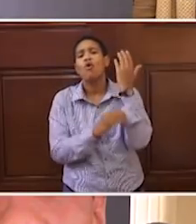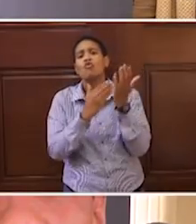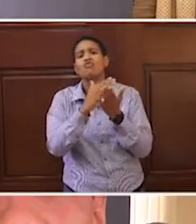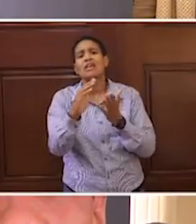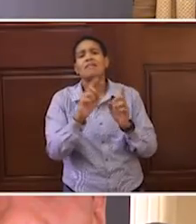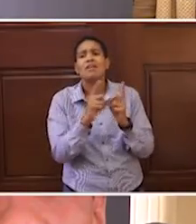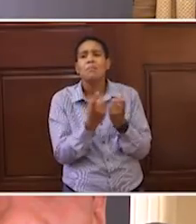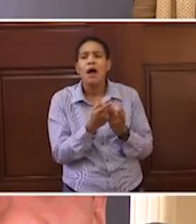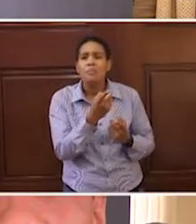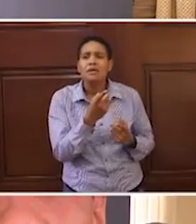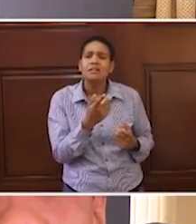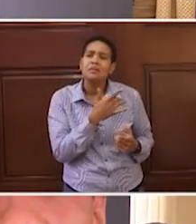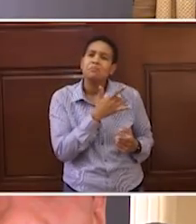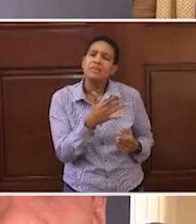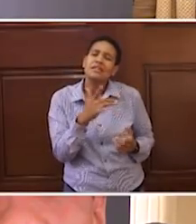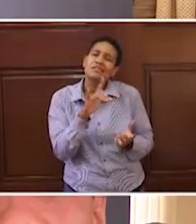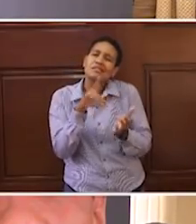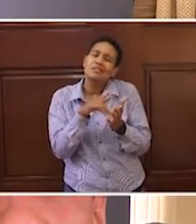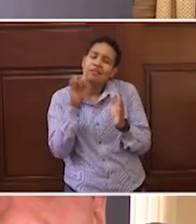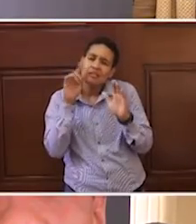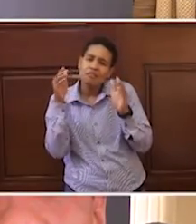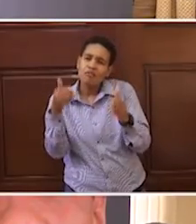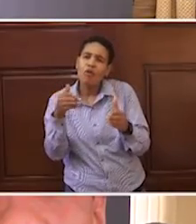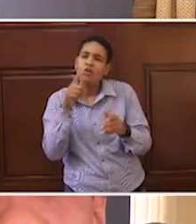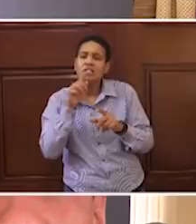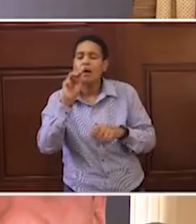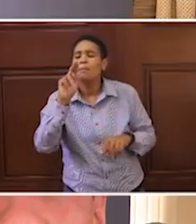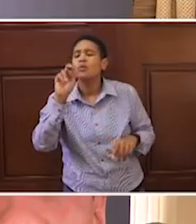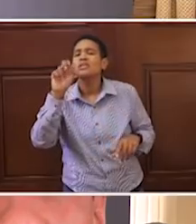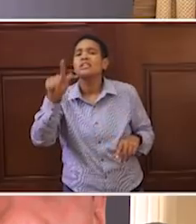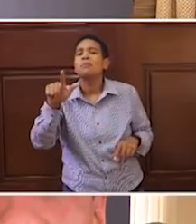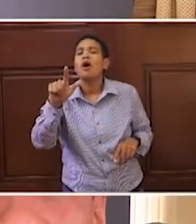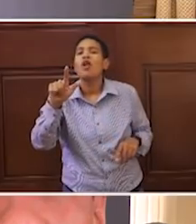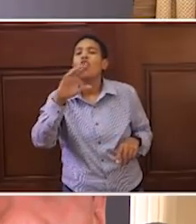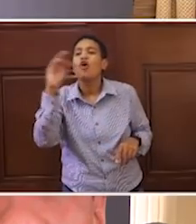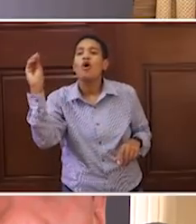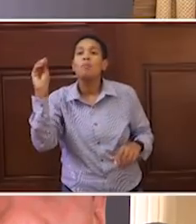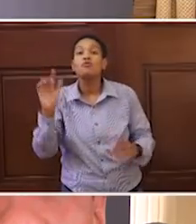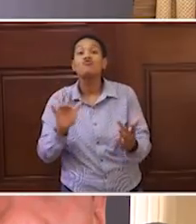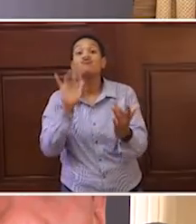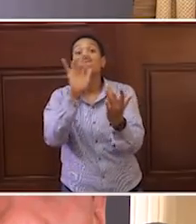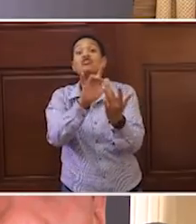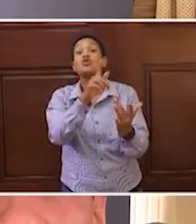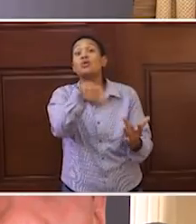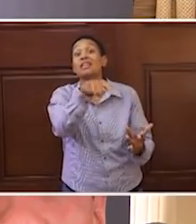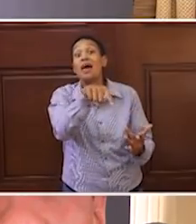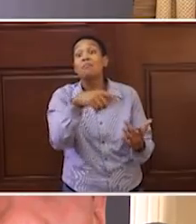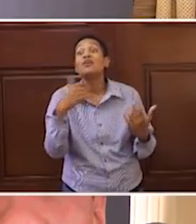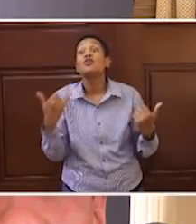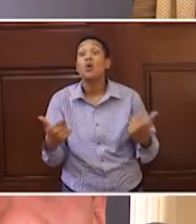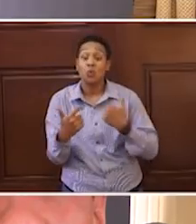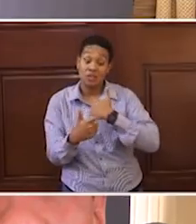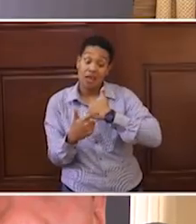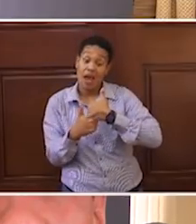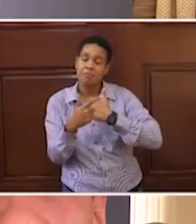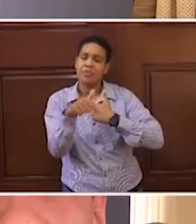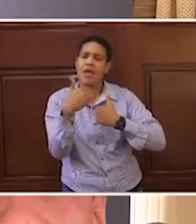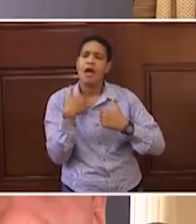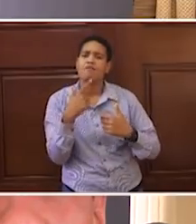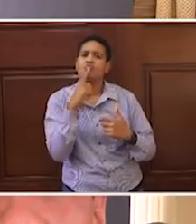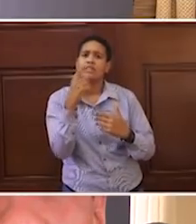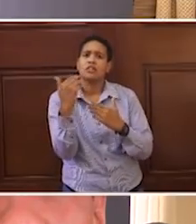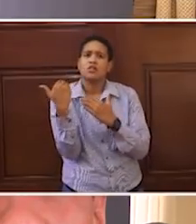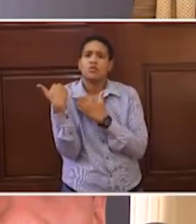departments, which is usually centered around the municipal corporations, reach out to them. At this time, they have a